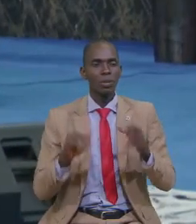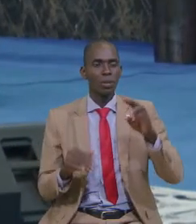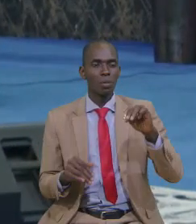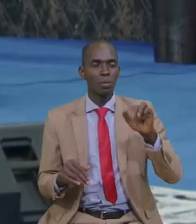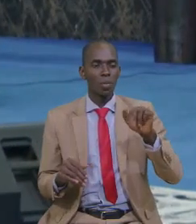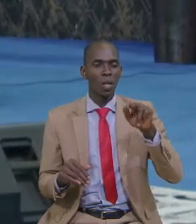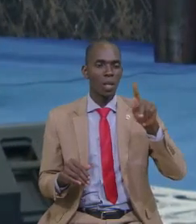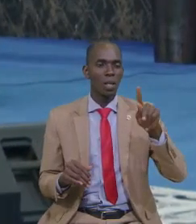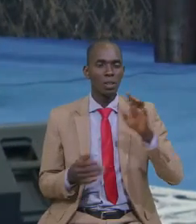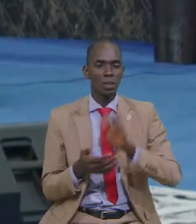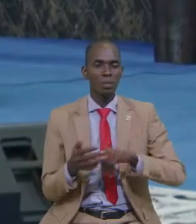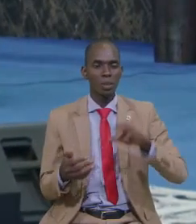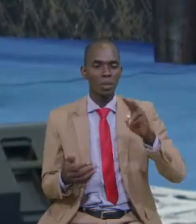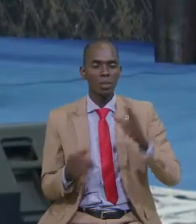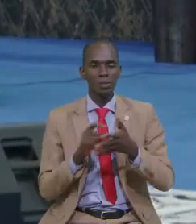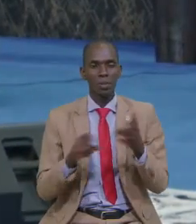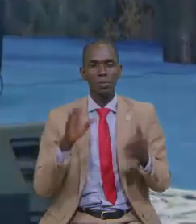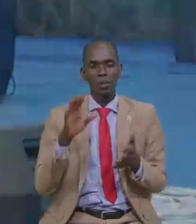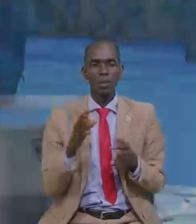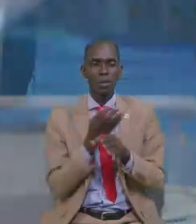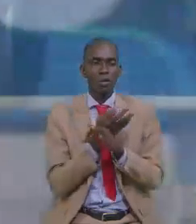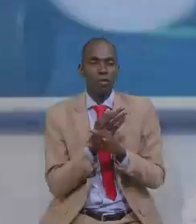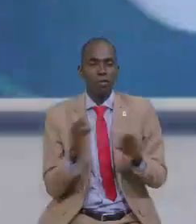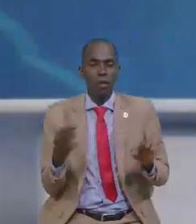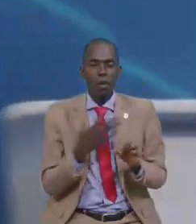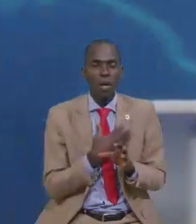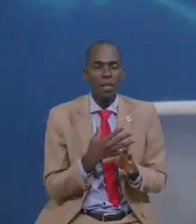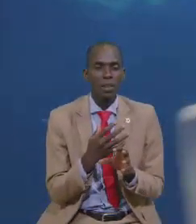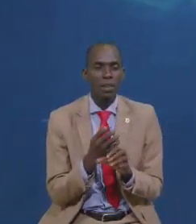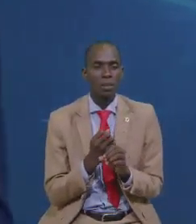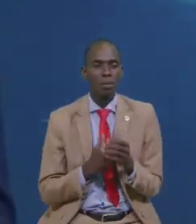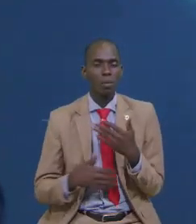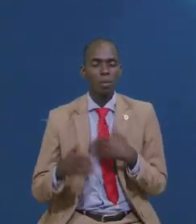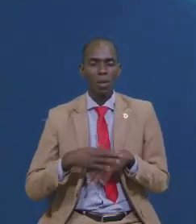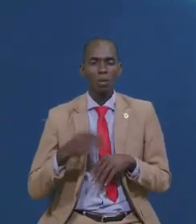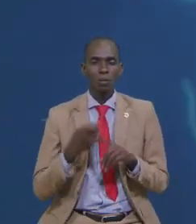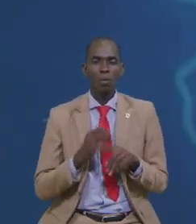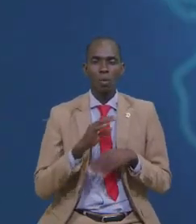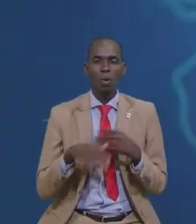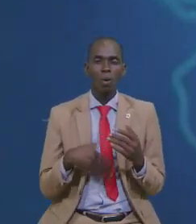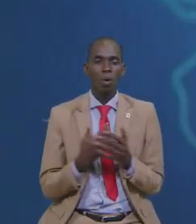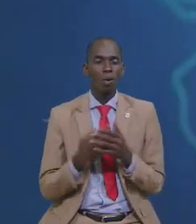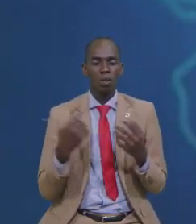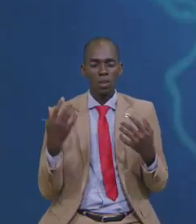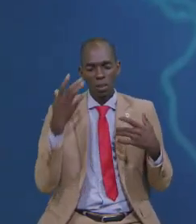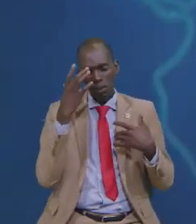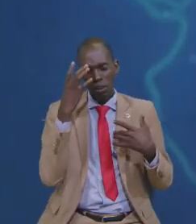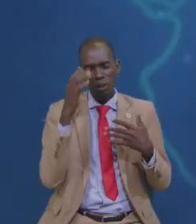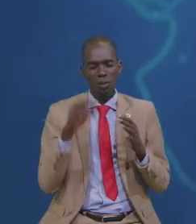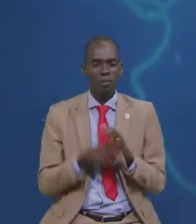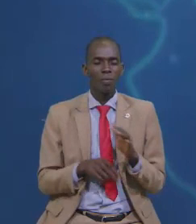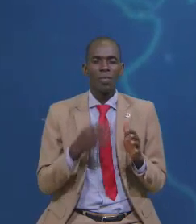freedom and recovery from all sicknesses, he said. And he said unto